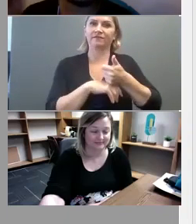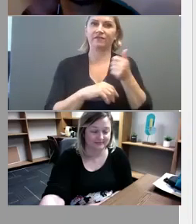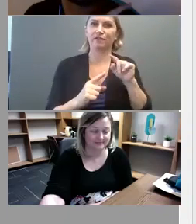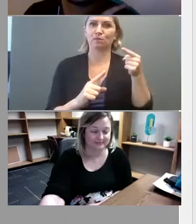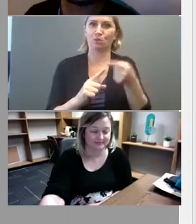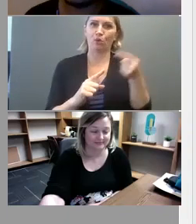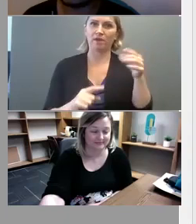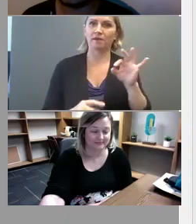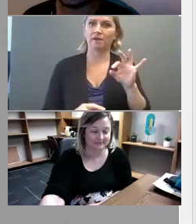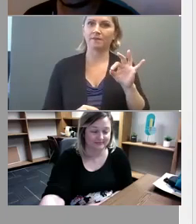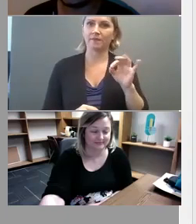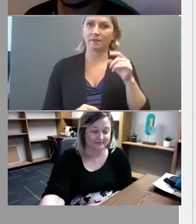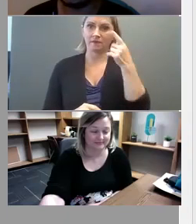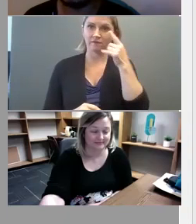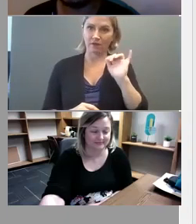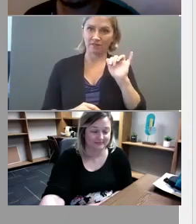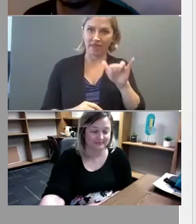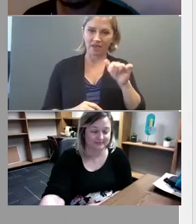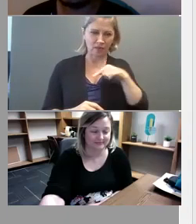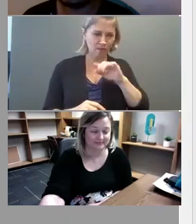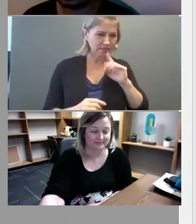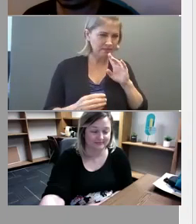in terms of our arithmetic series that we discussed earlier?